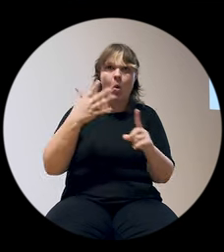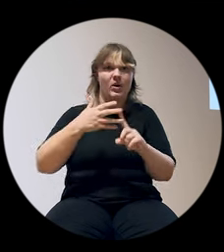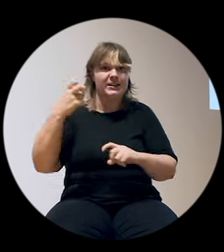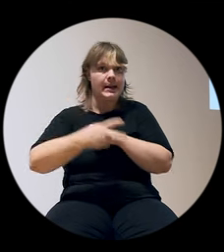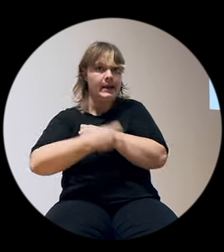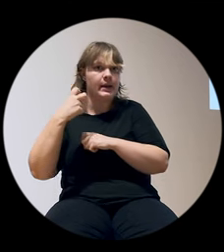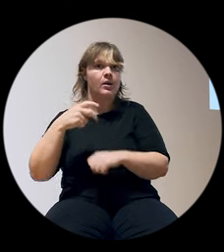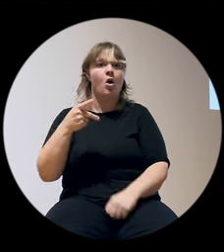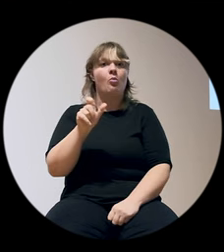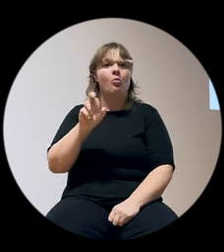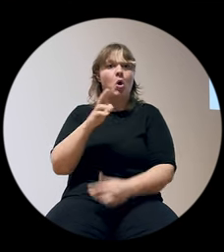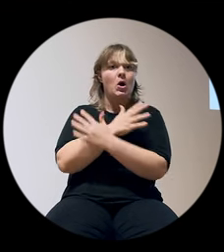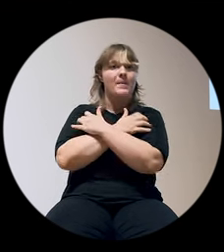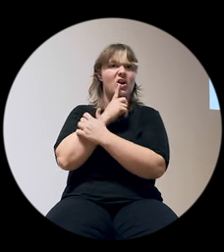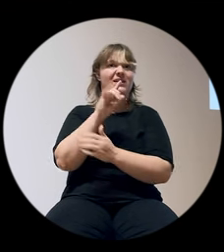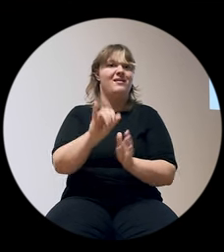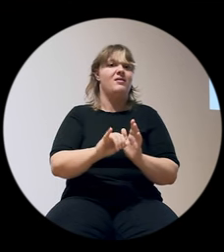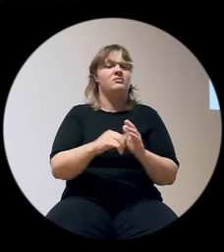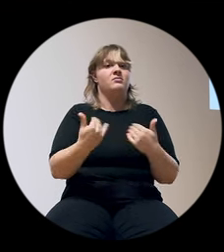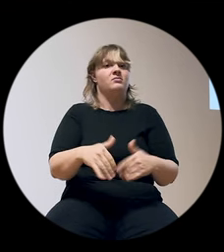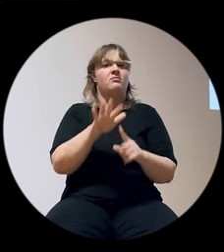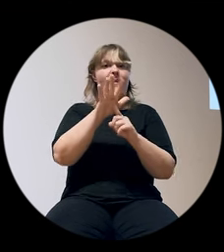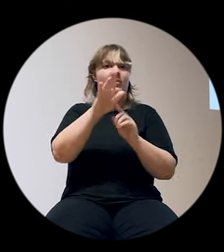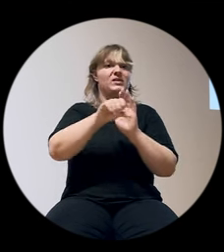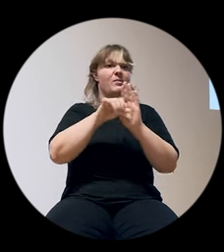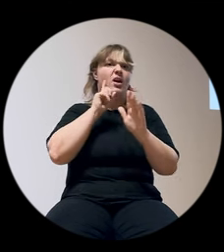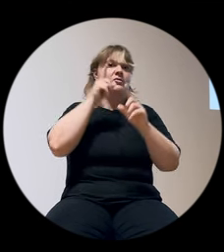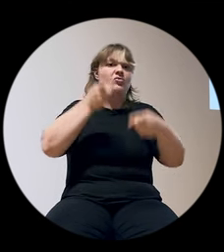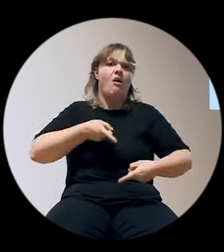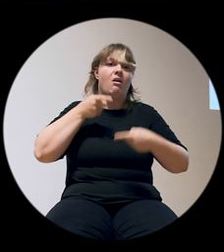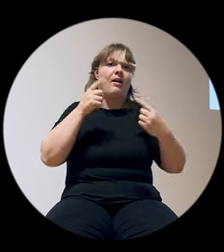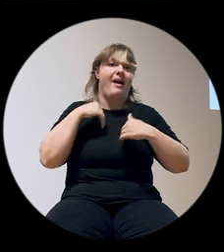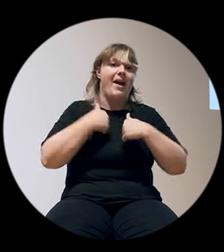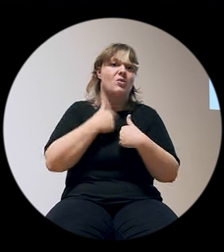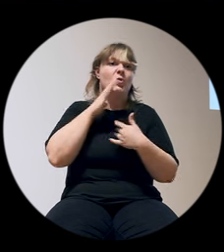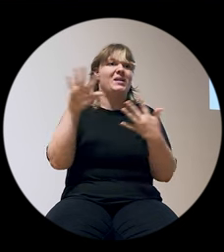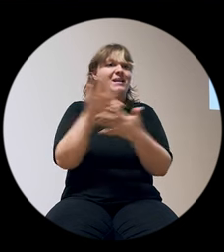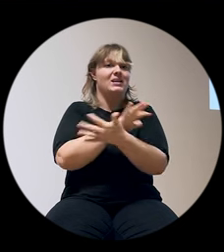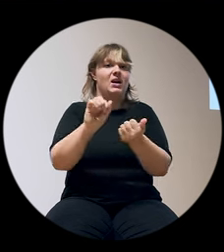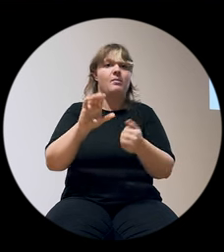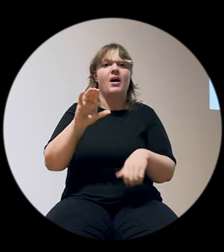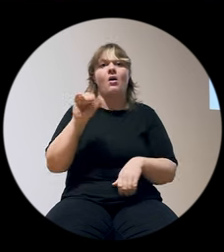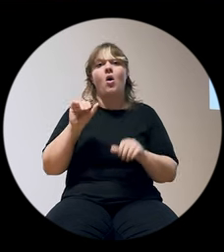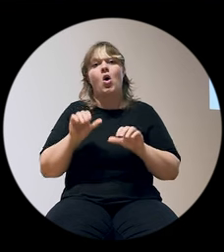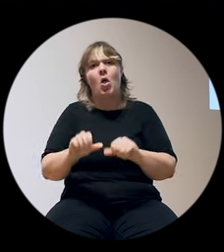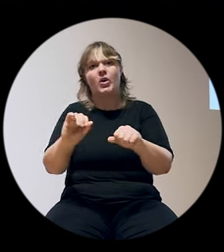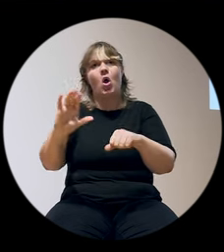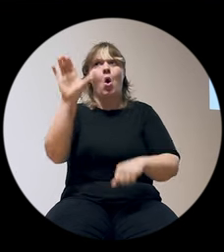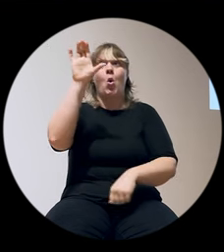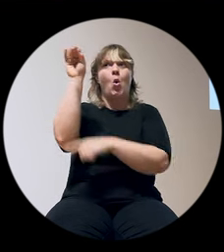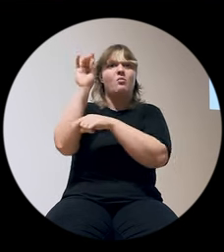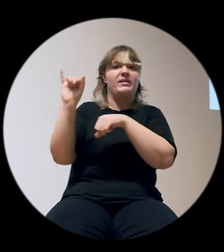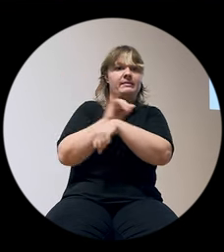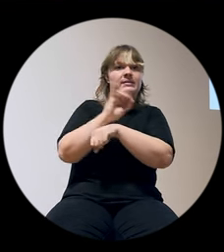bear is an iconic symbol of struggle for survival of animals and cultures who have been decimated through colonial corporate enterprises focused on extraction